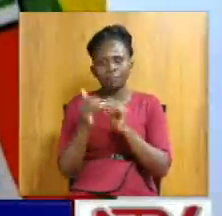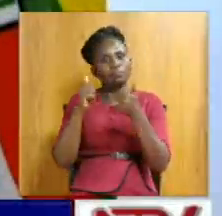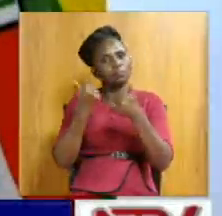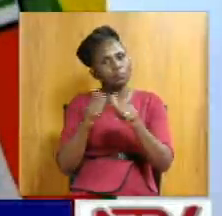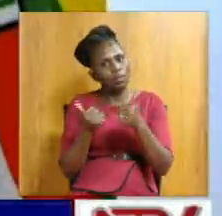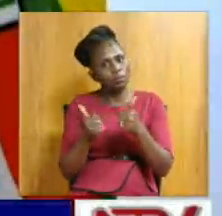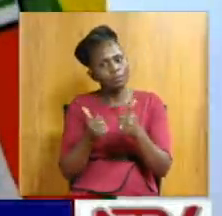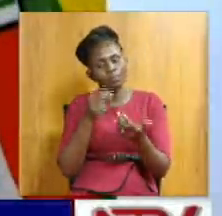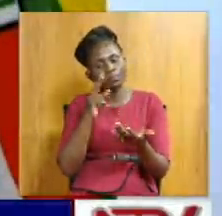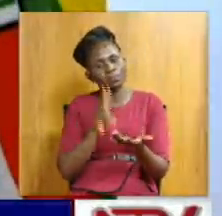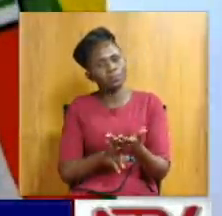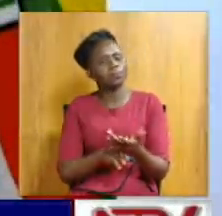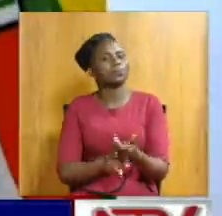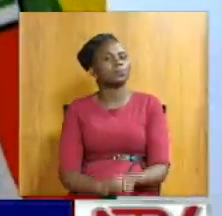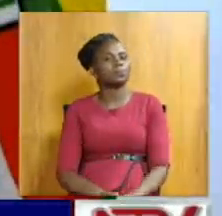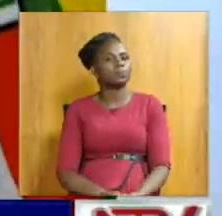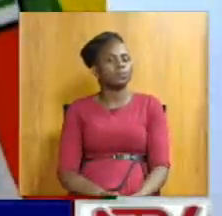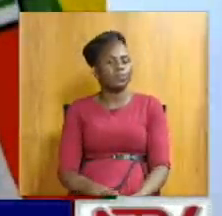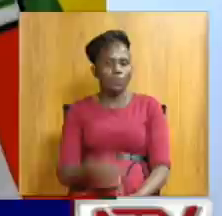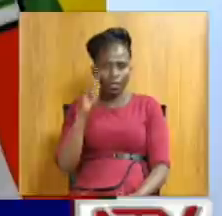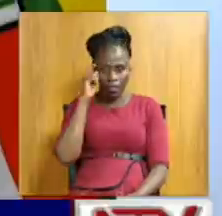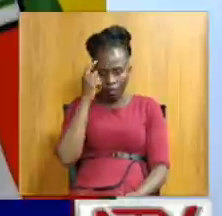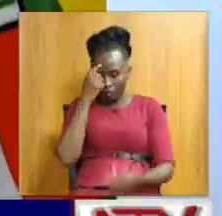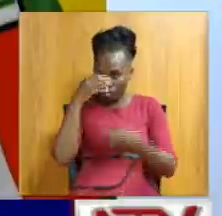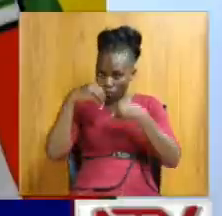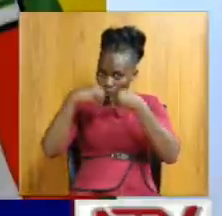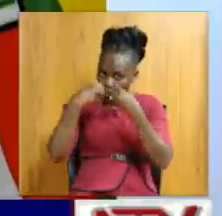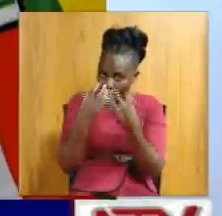grants. Government okuwa obui.